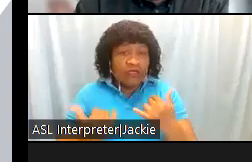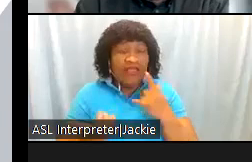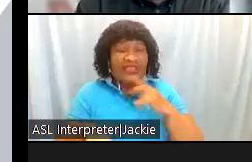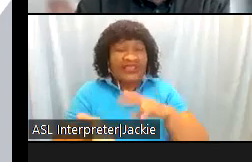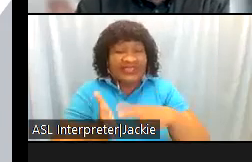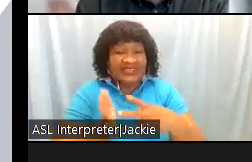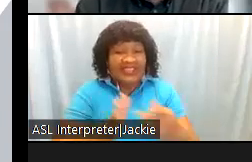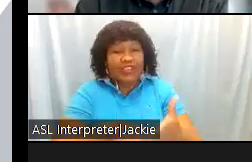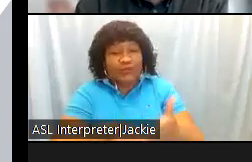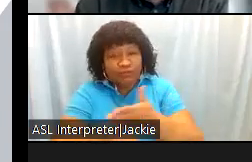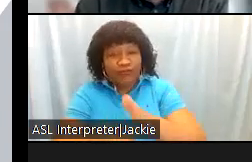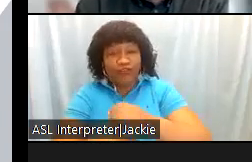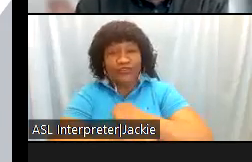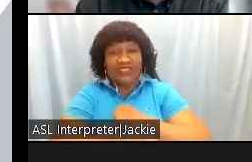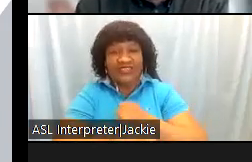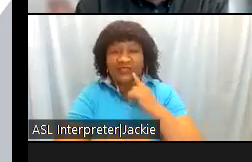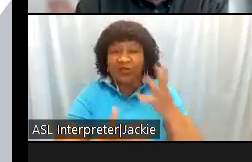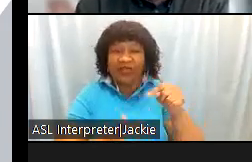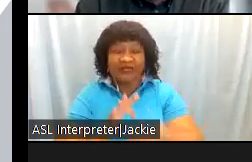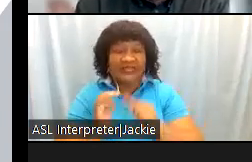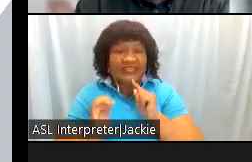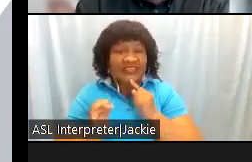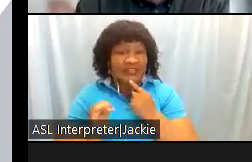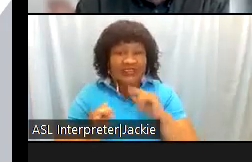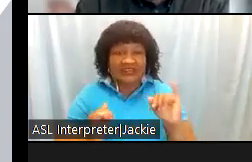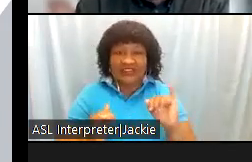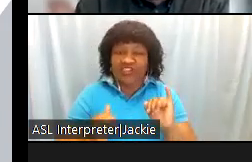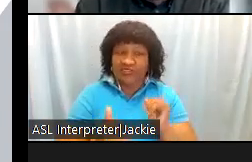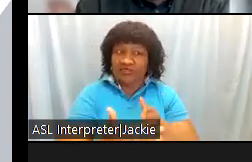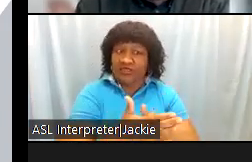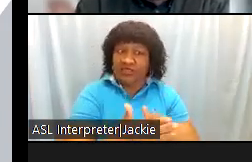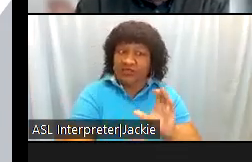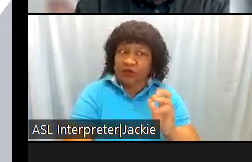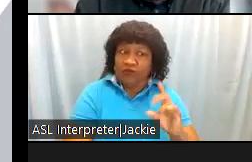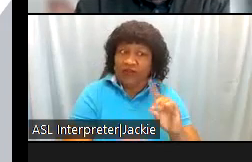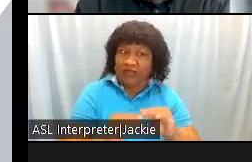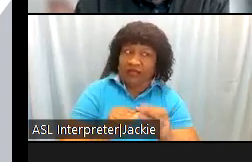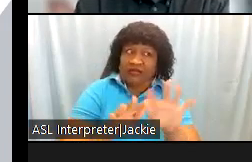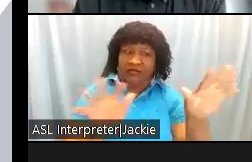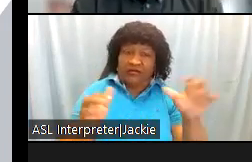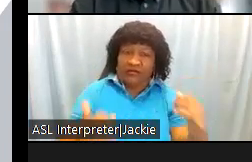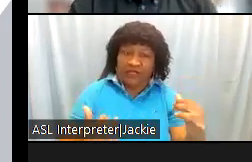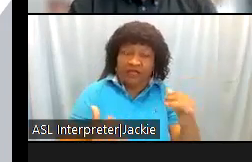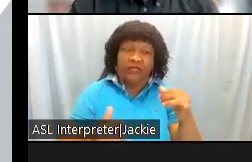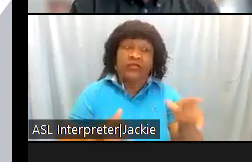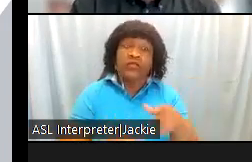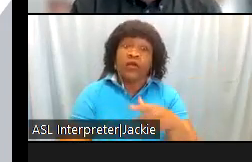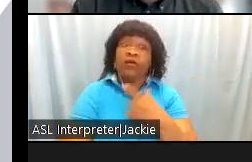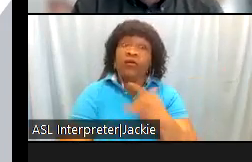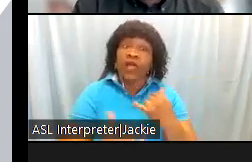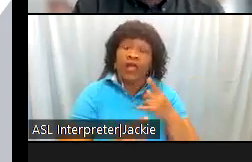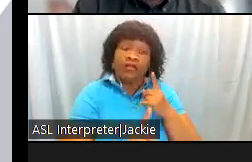to improve protection against serious infection against COVID that are circulating today. So they target both the original